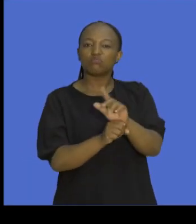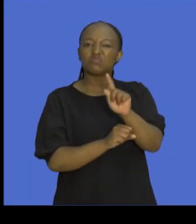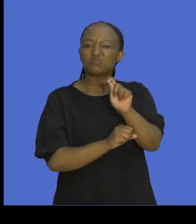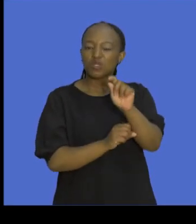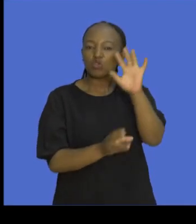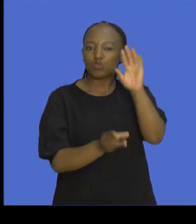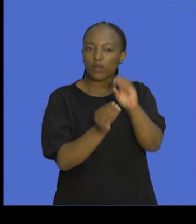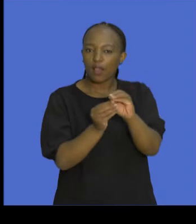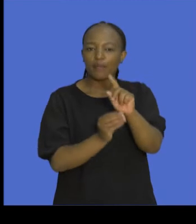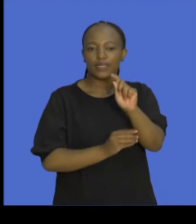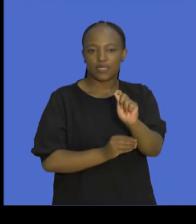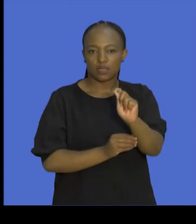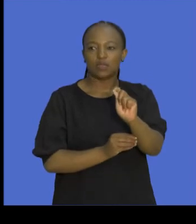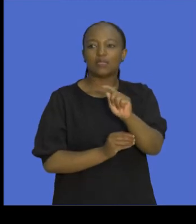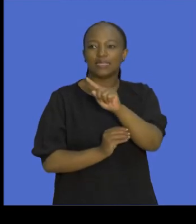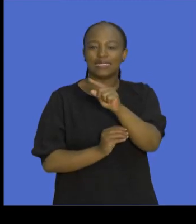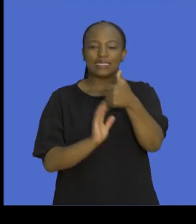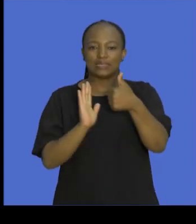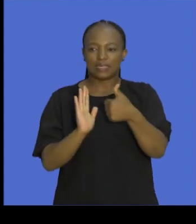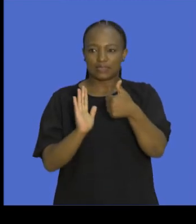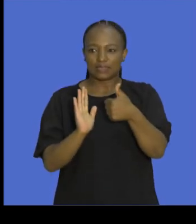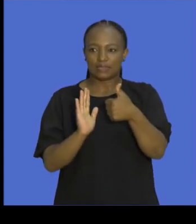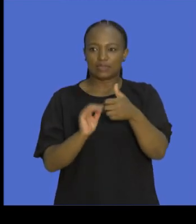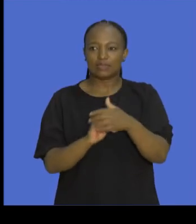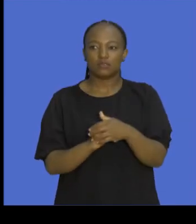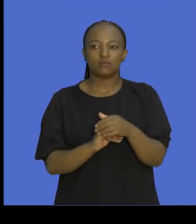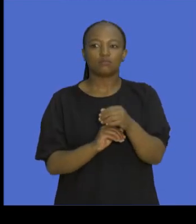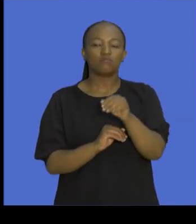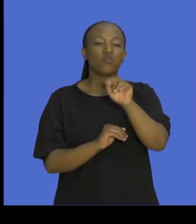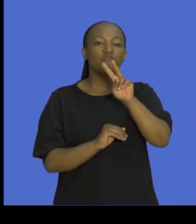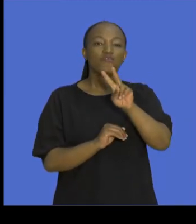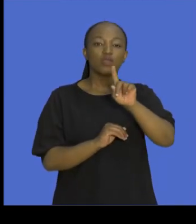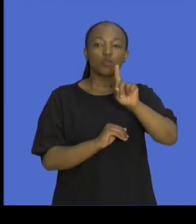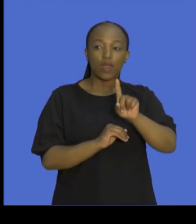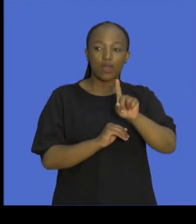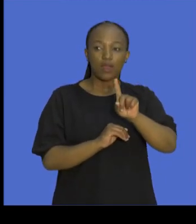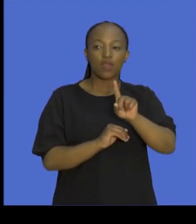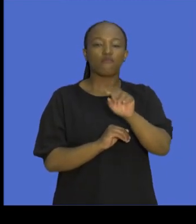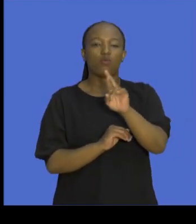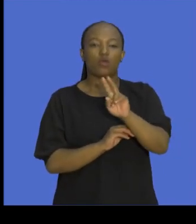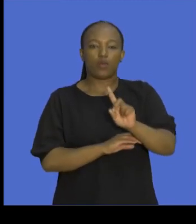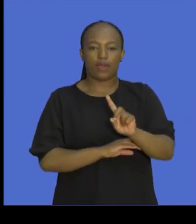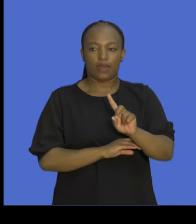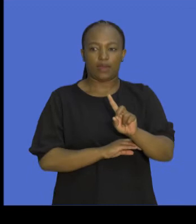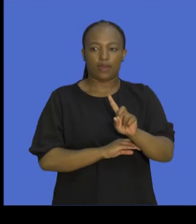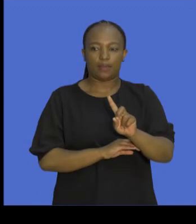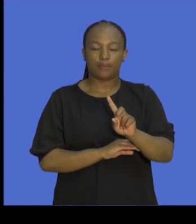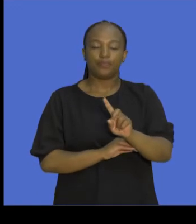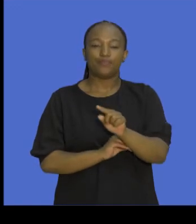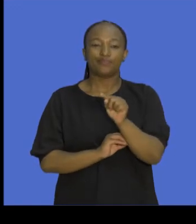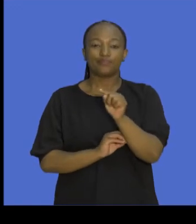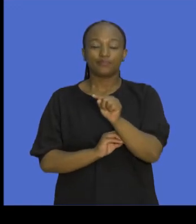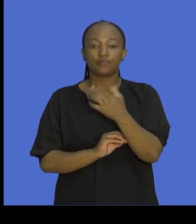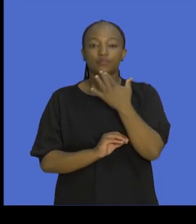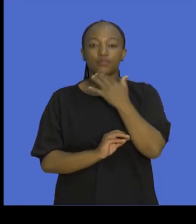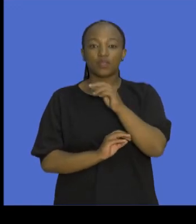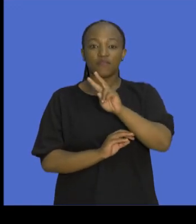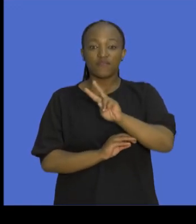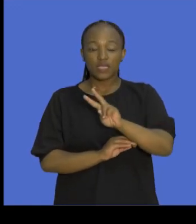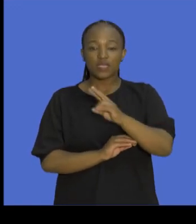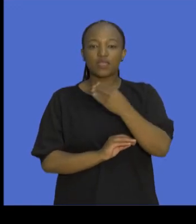that we are picking up. So this is V1 or V across R1, okay? Now, which is V